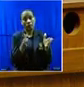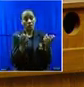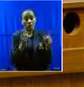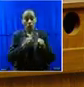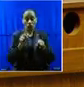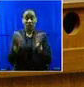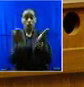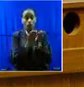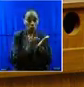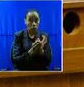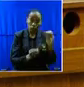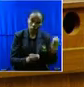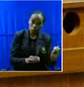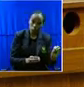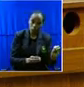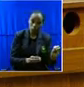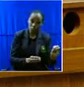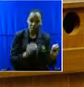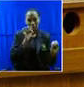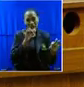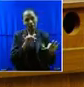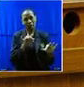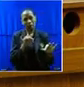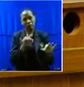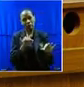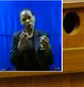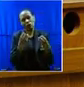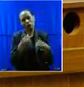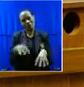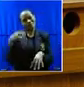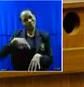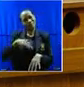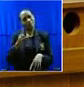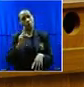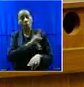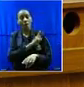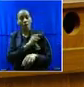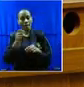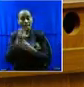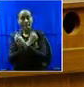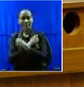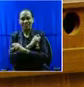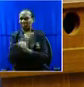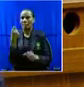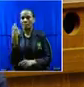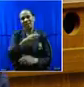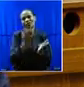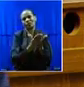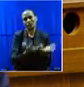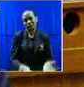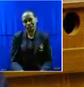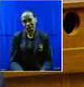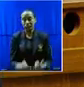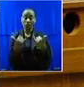schools which have lost income from fees. The implementation of the employment stimulus